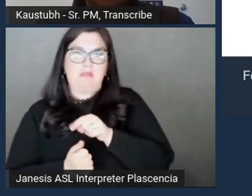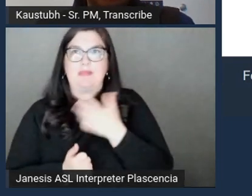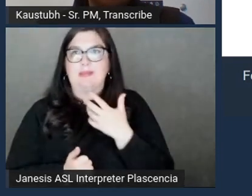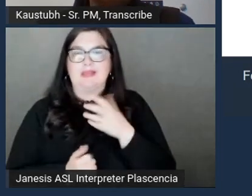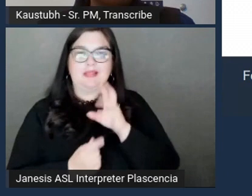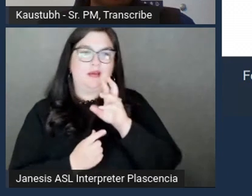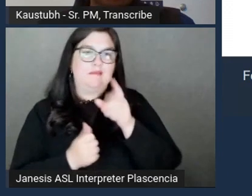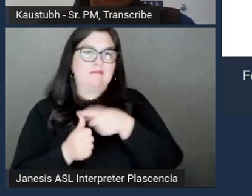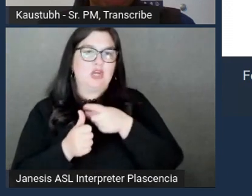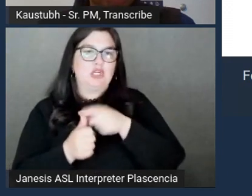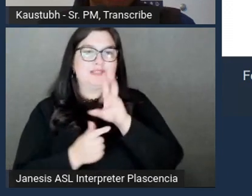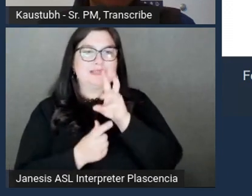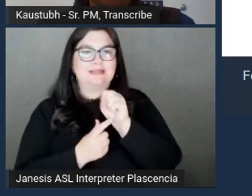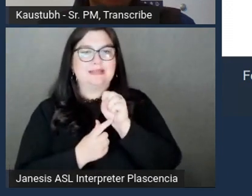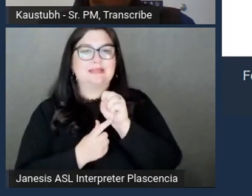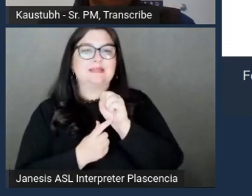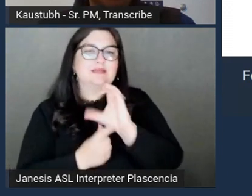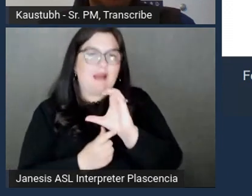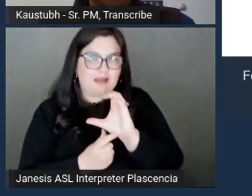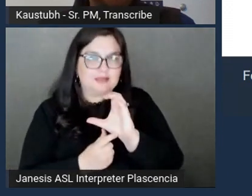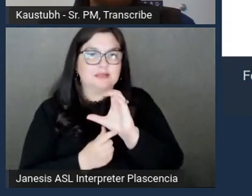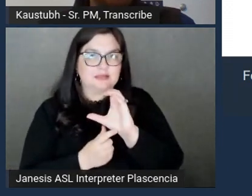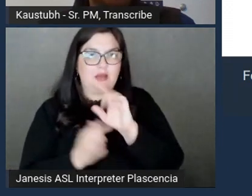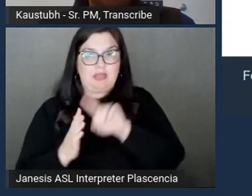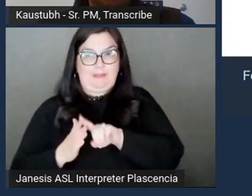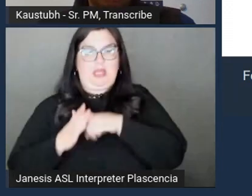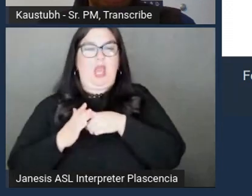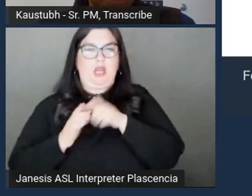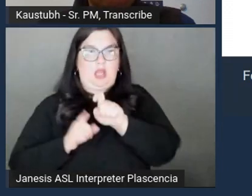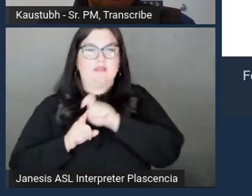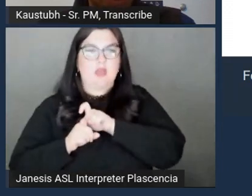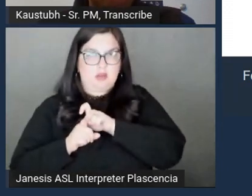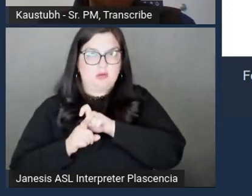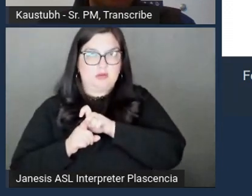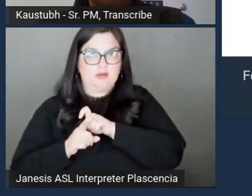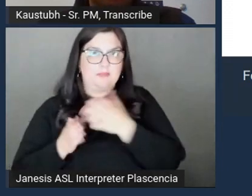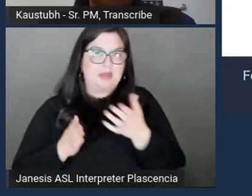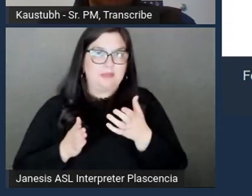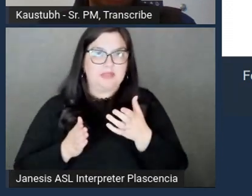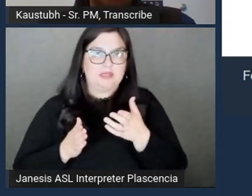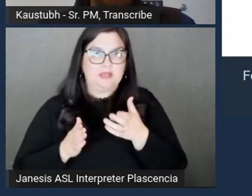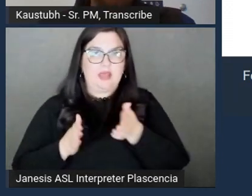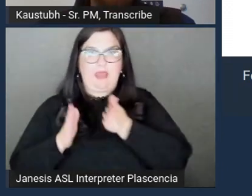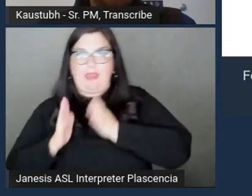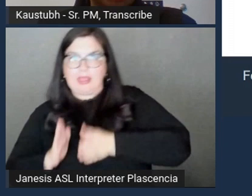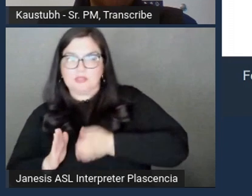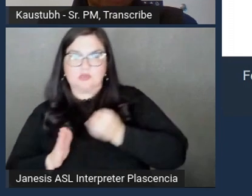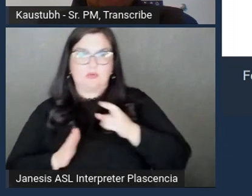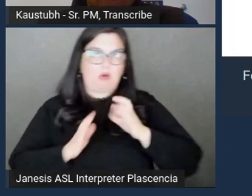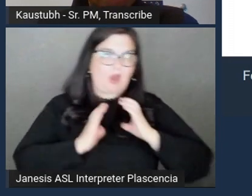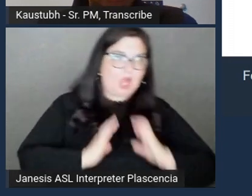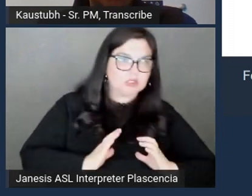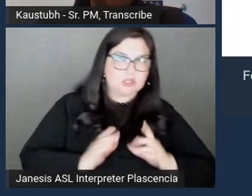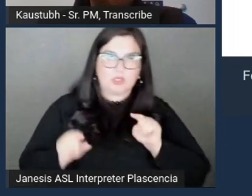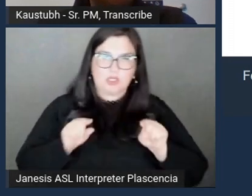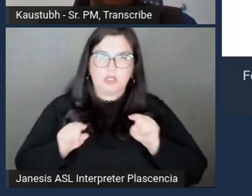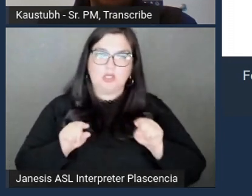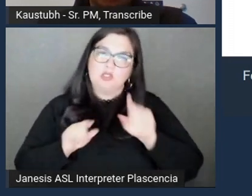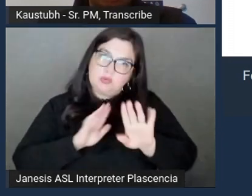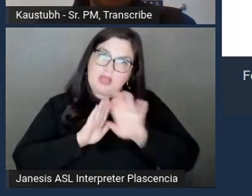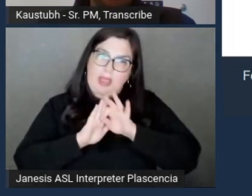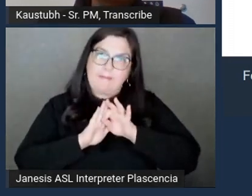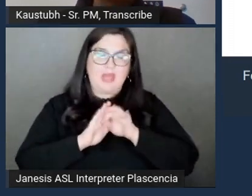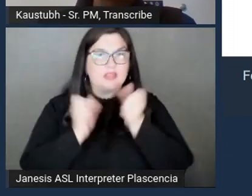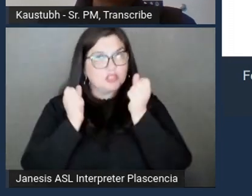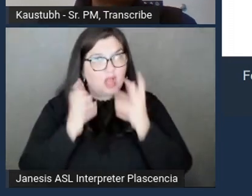call, right? And I want to look for it when the speaker was maybe agent or it was both, right? So I have a lot of flexibility in